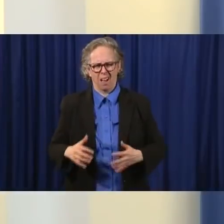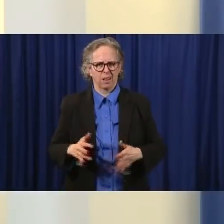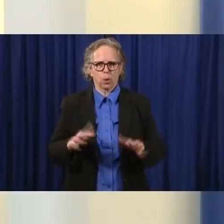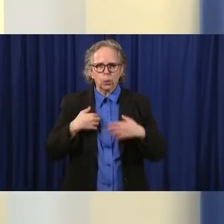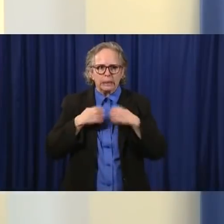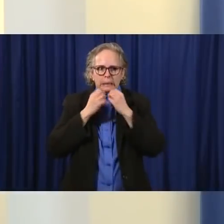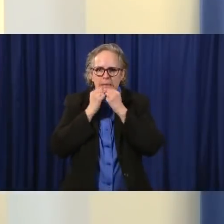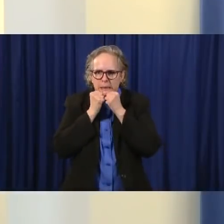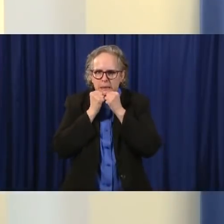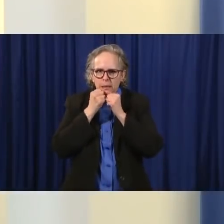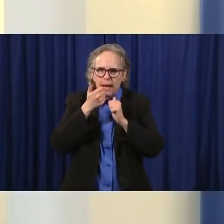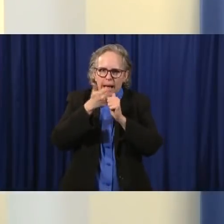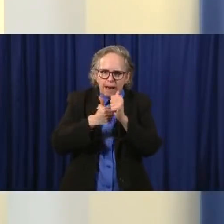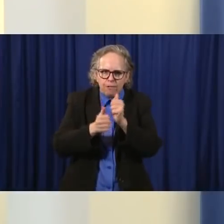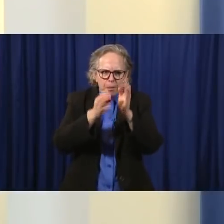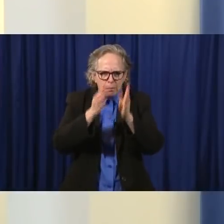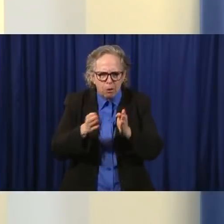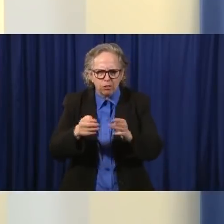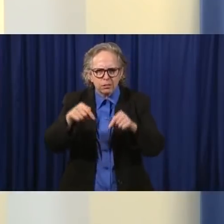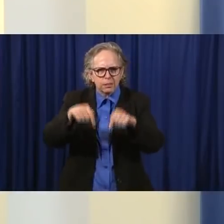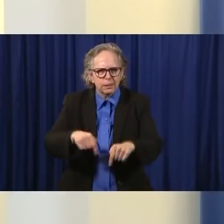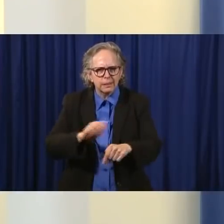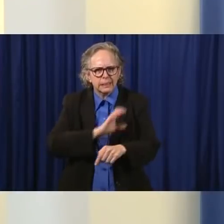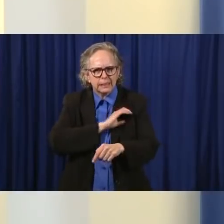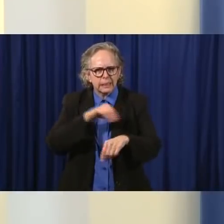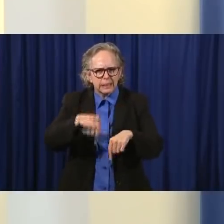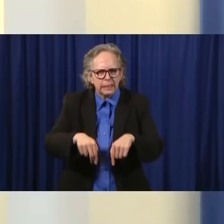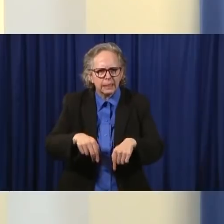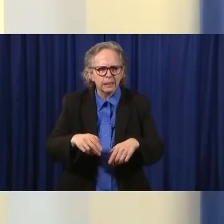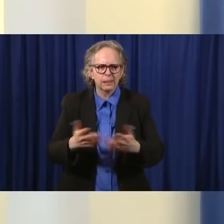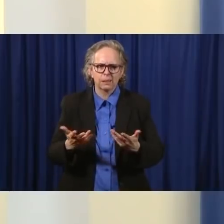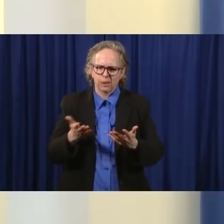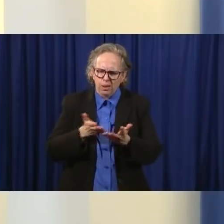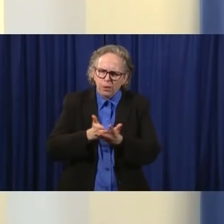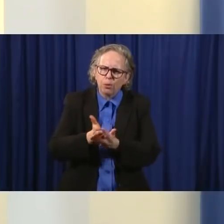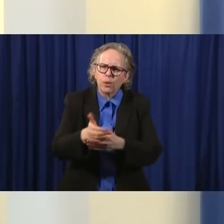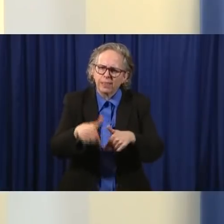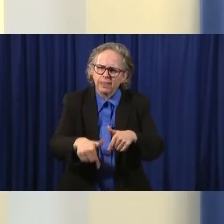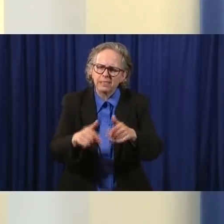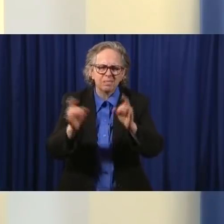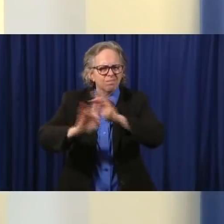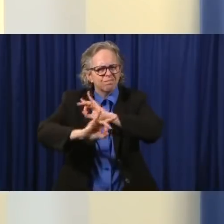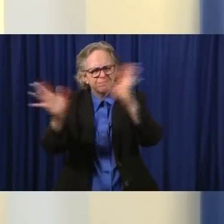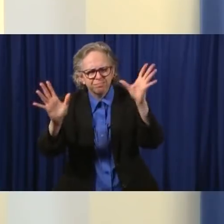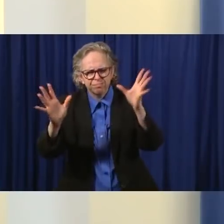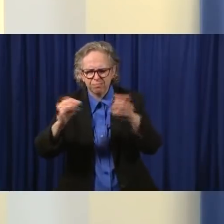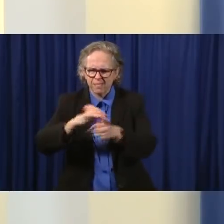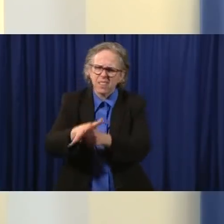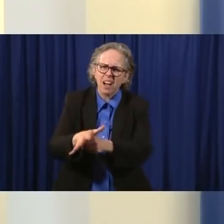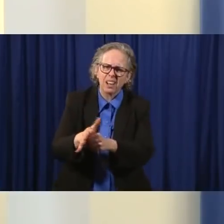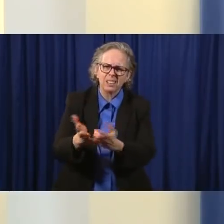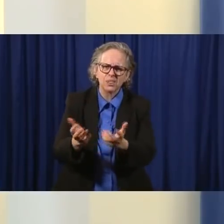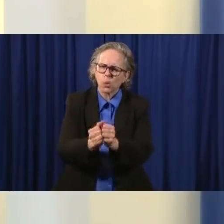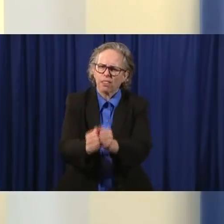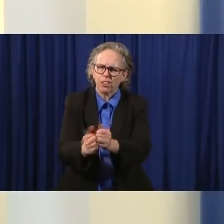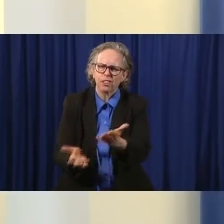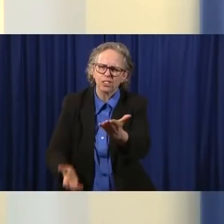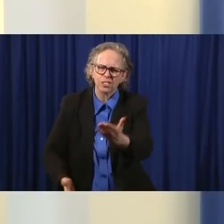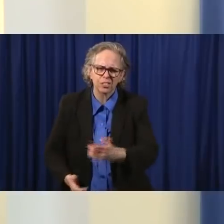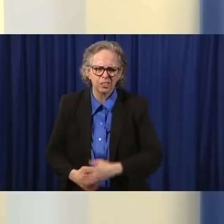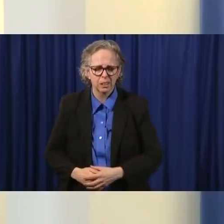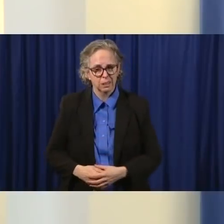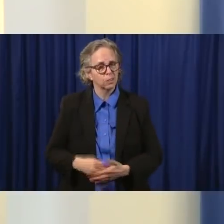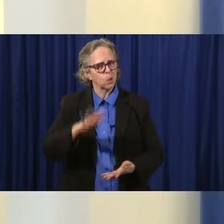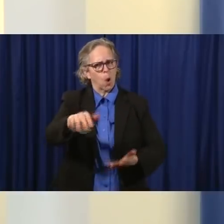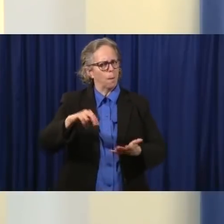safely through what we're all facing, just a terrible virus. And that means we're all trying to